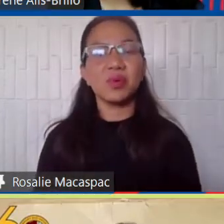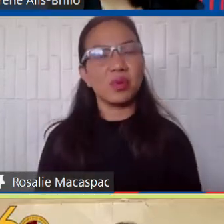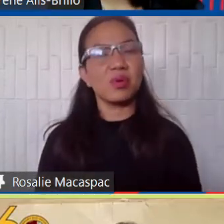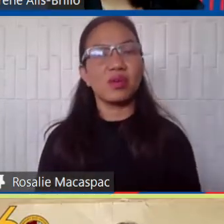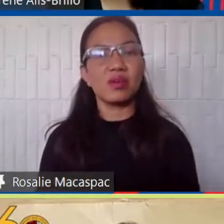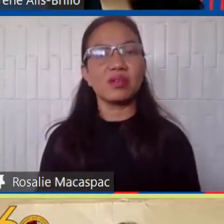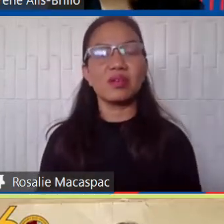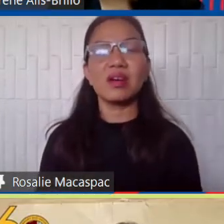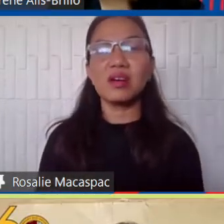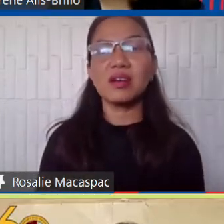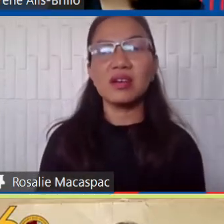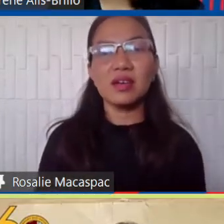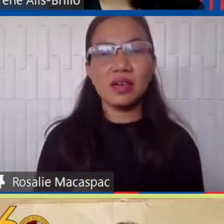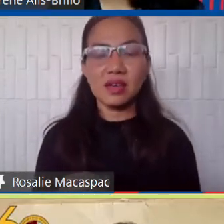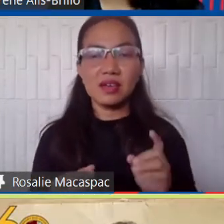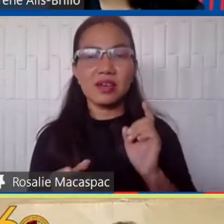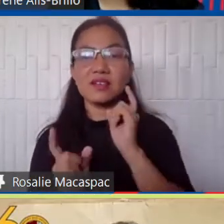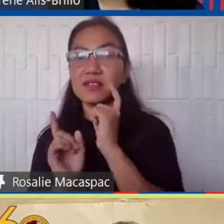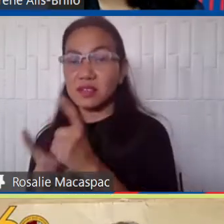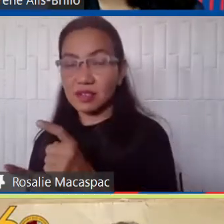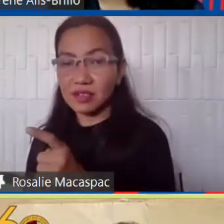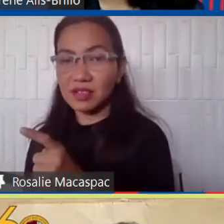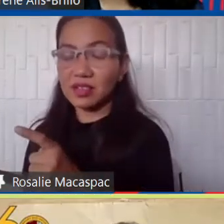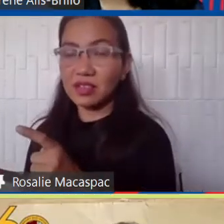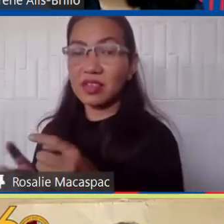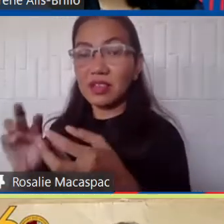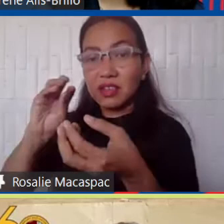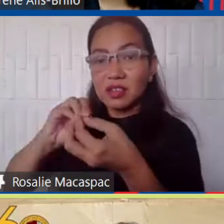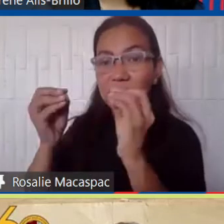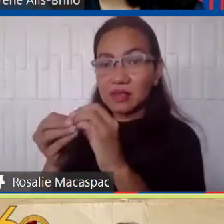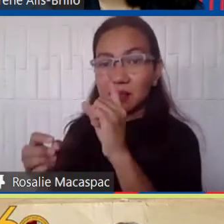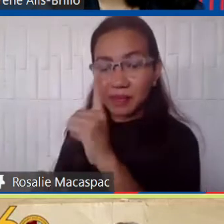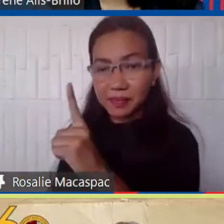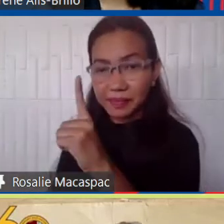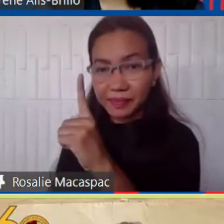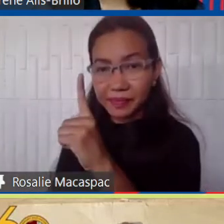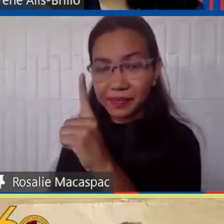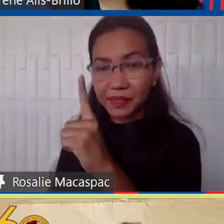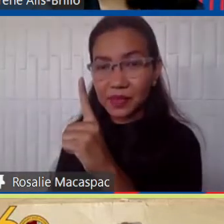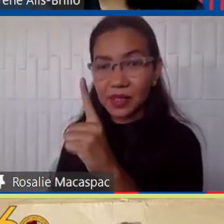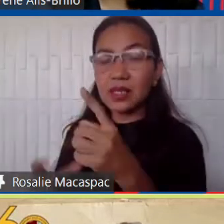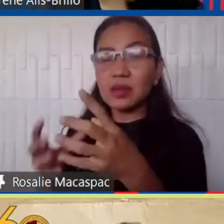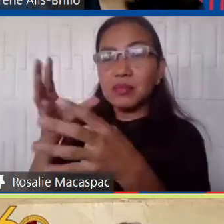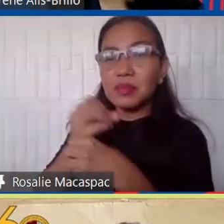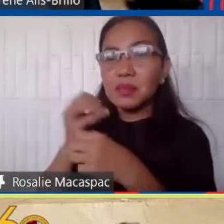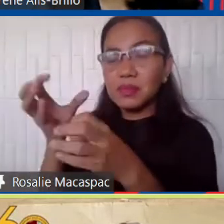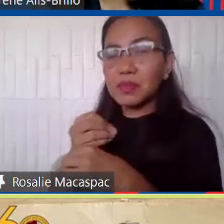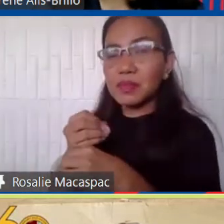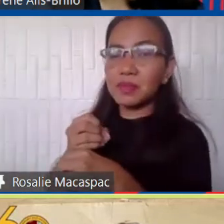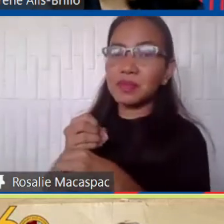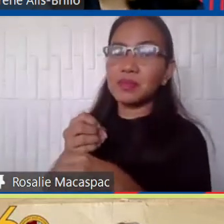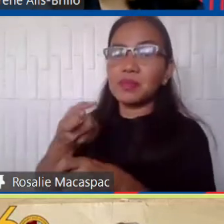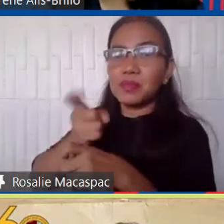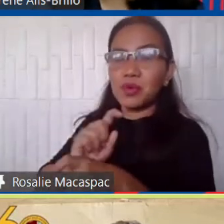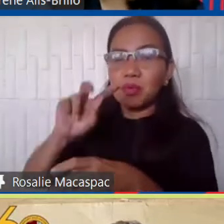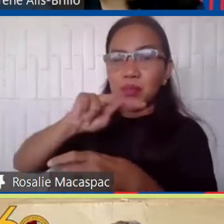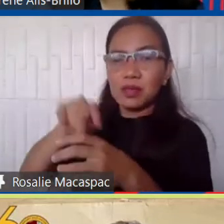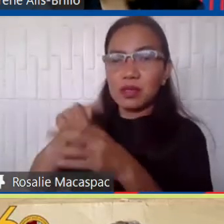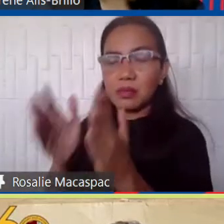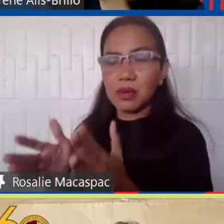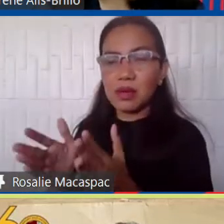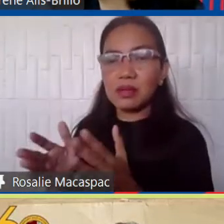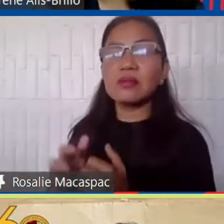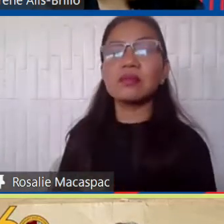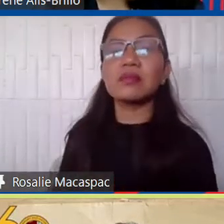okay. Um, Number one is when we are collecting data from the participants, based